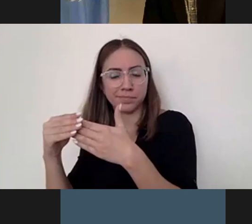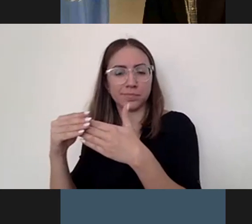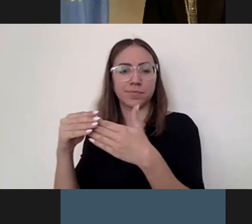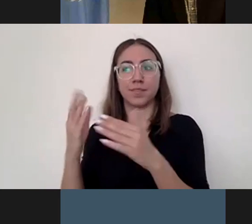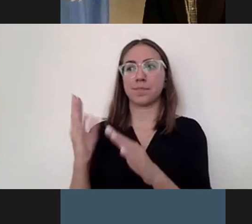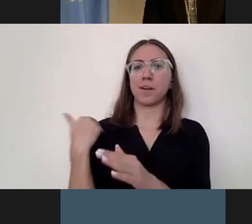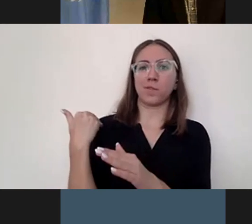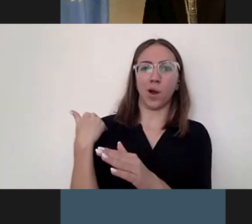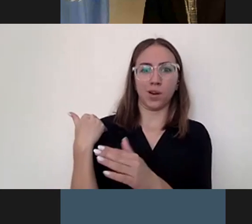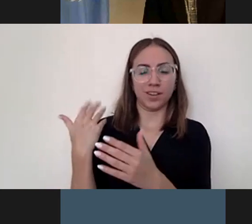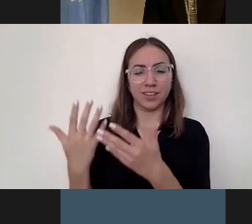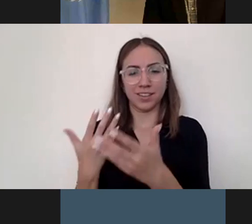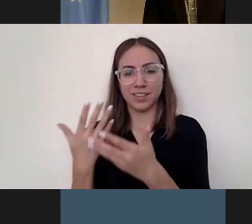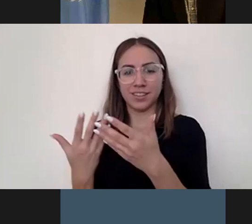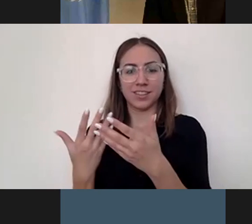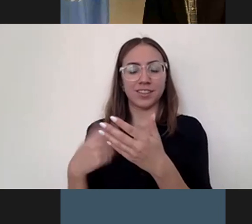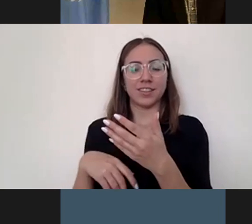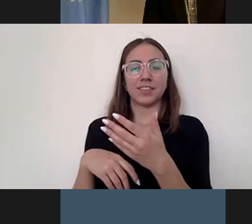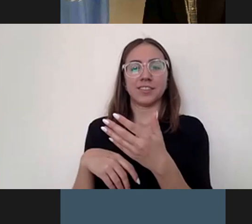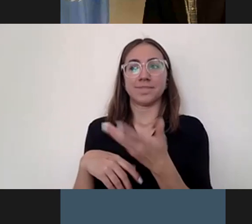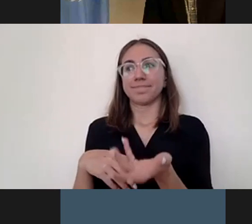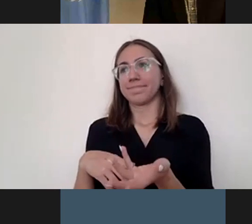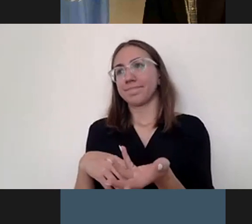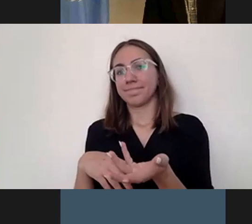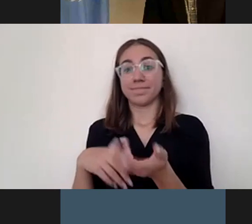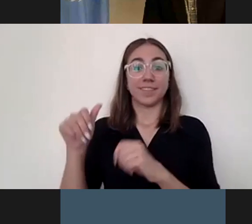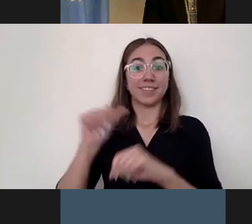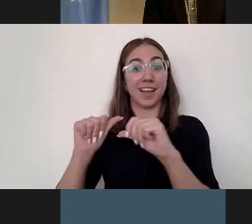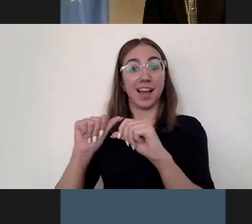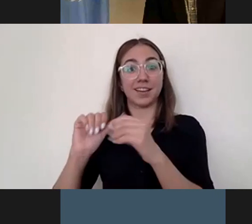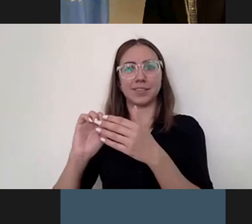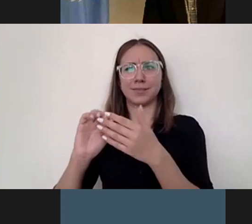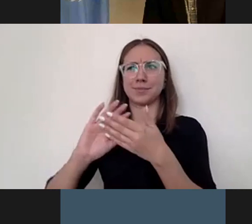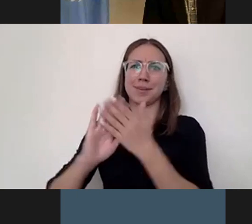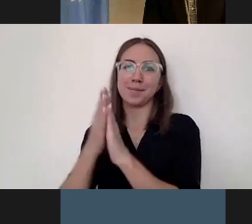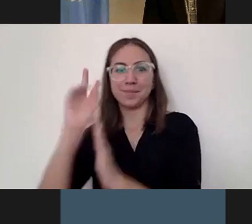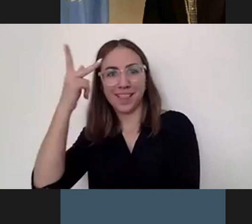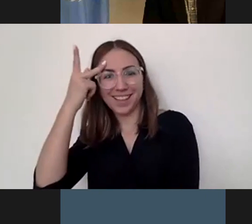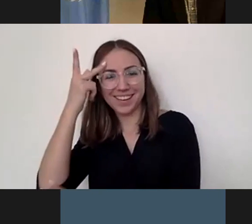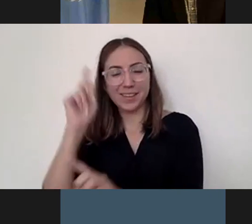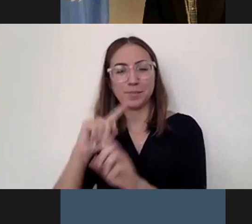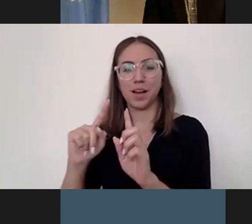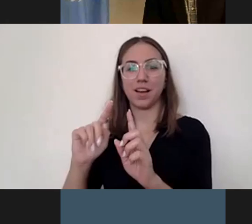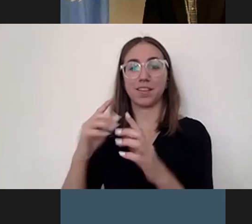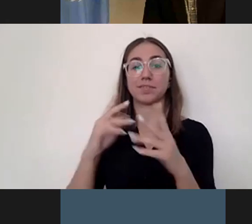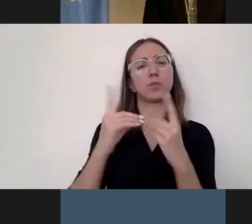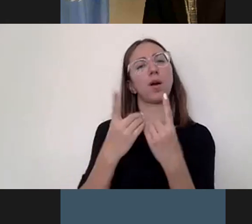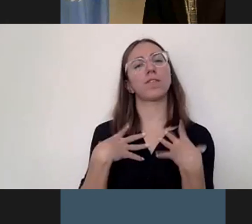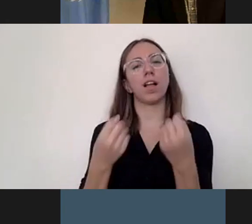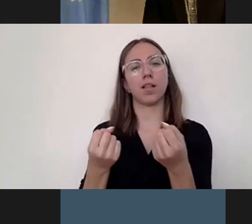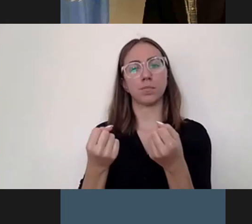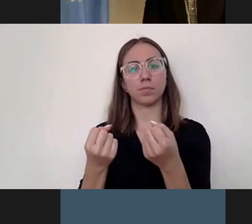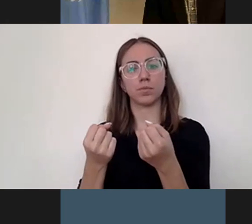before, and, you know, a time before, you know, science became political, you would have county departments of health monitoring this data,